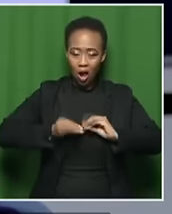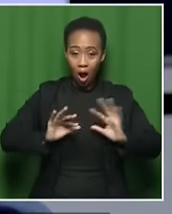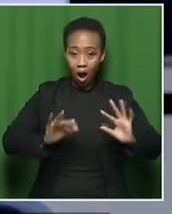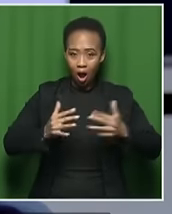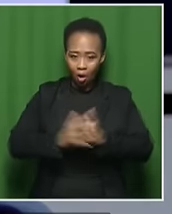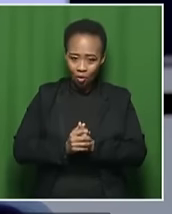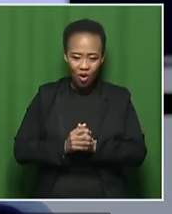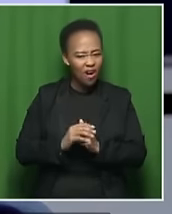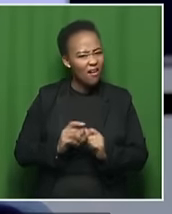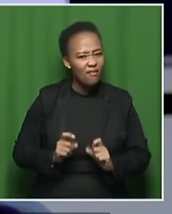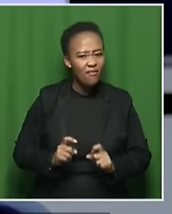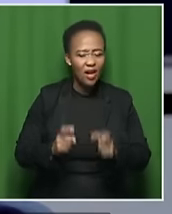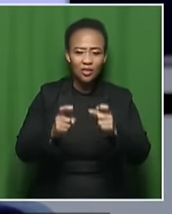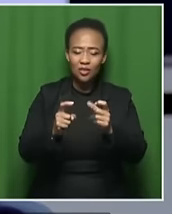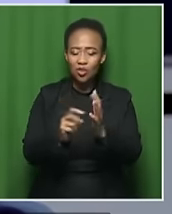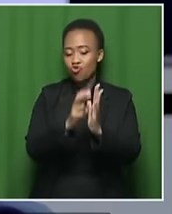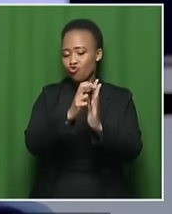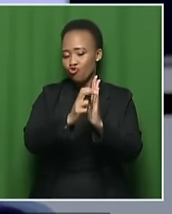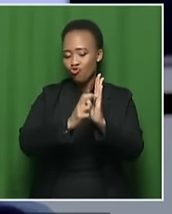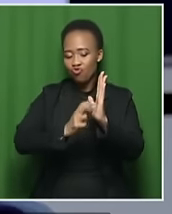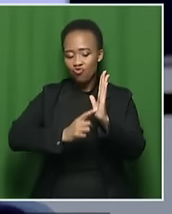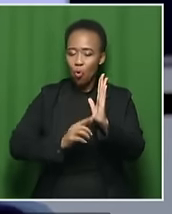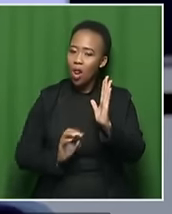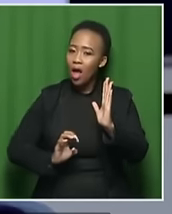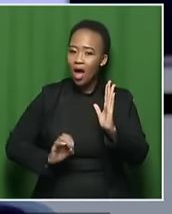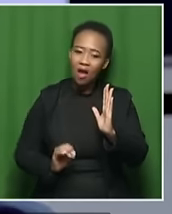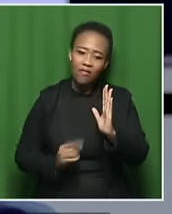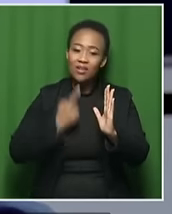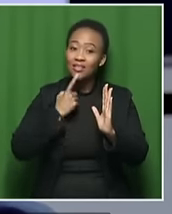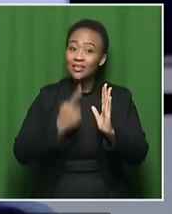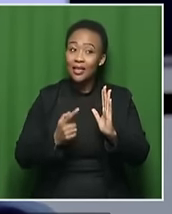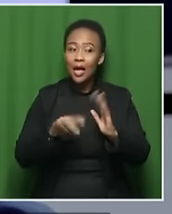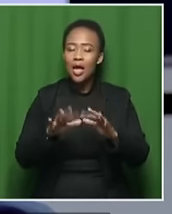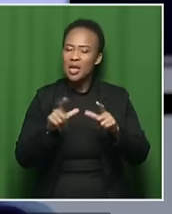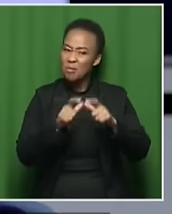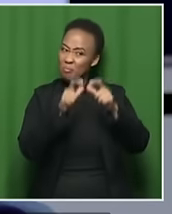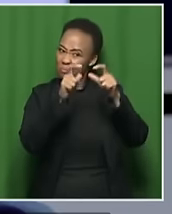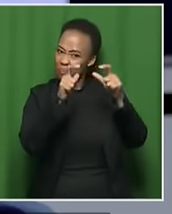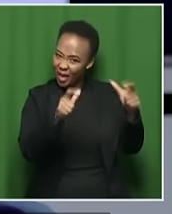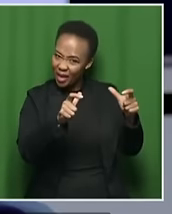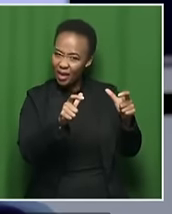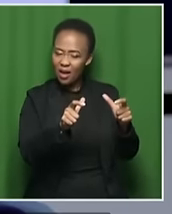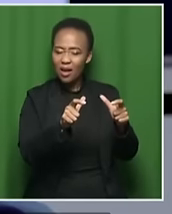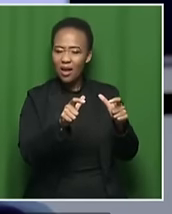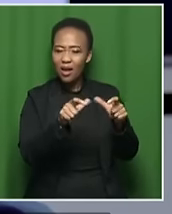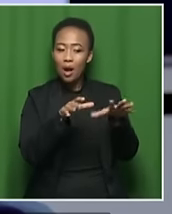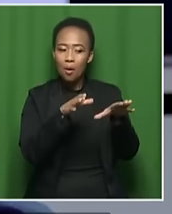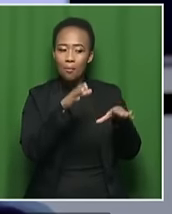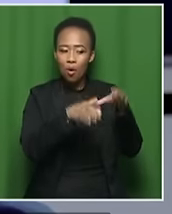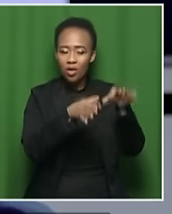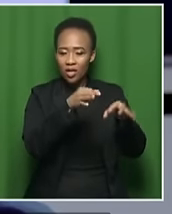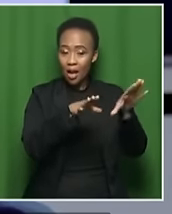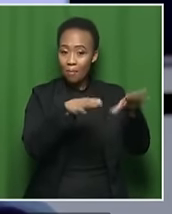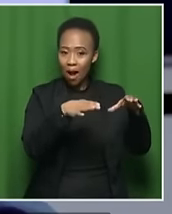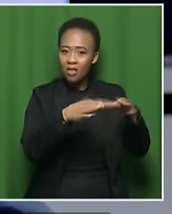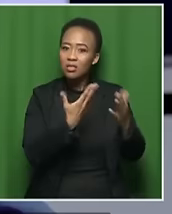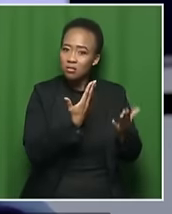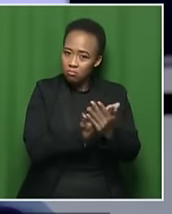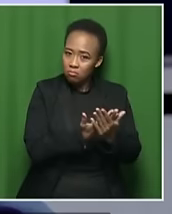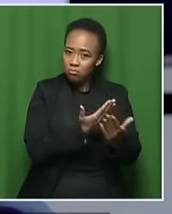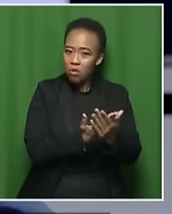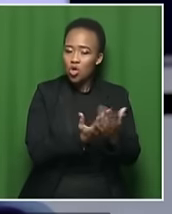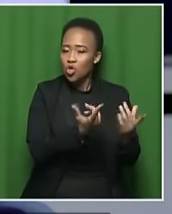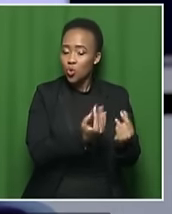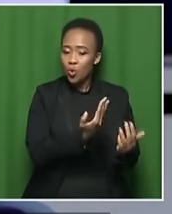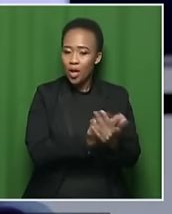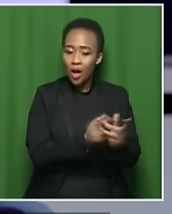rule that a big party has the ability. Everything comes down to ultimately the